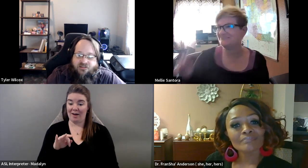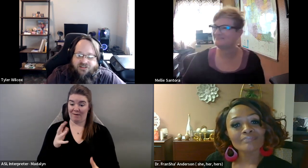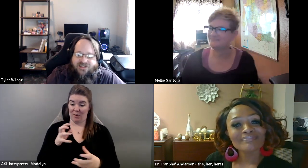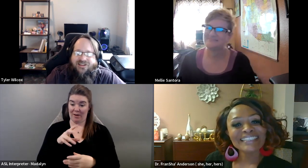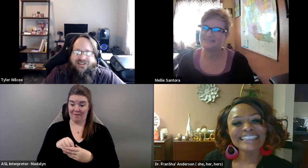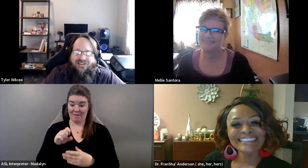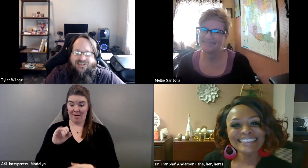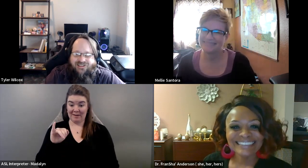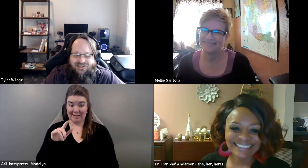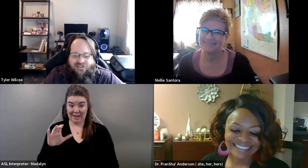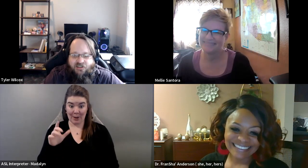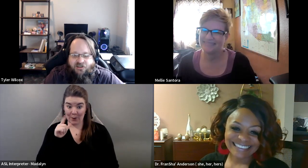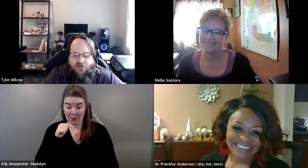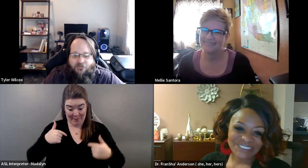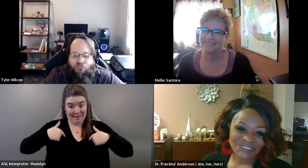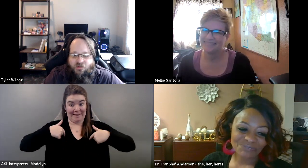Me.